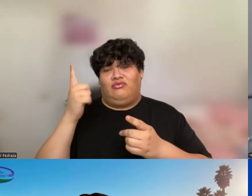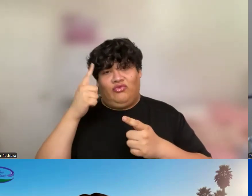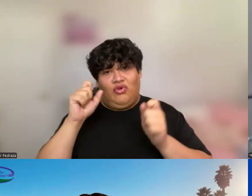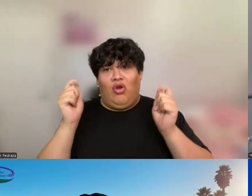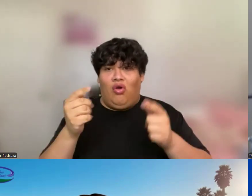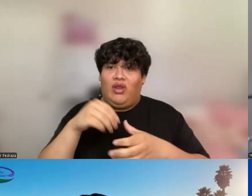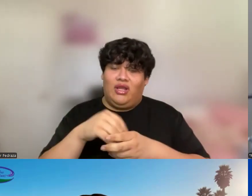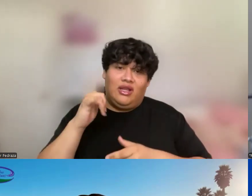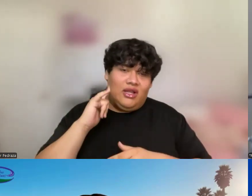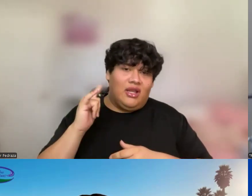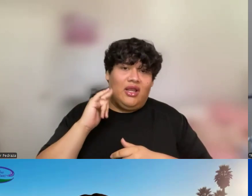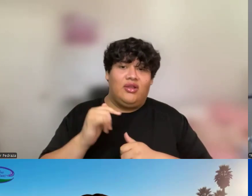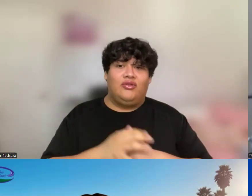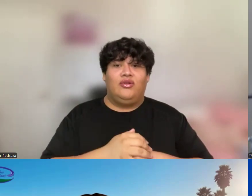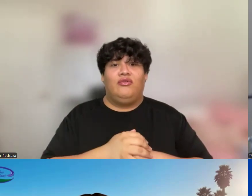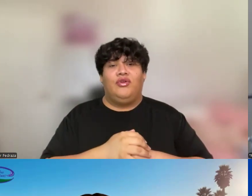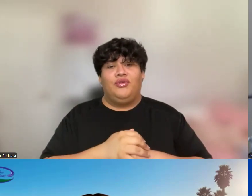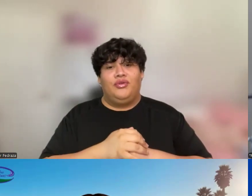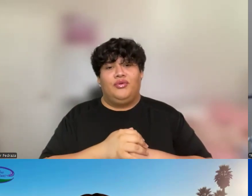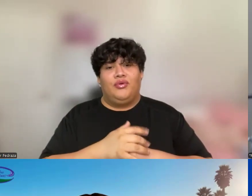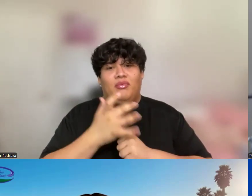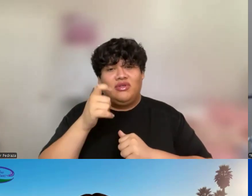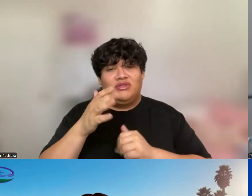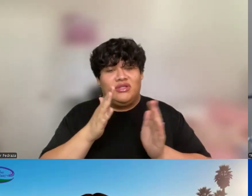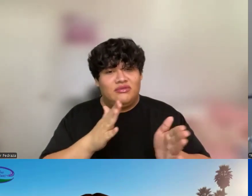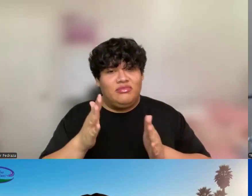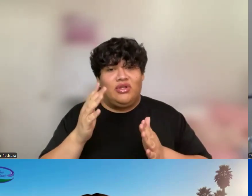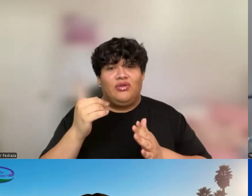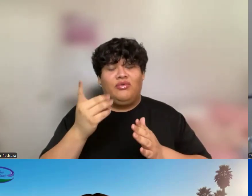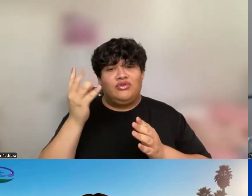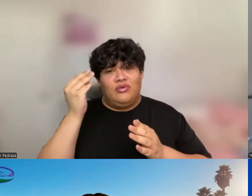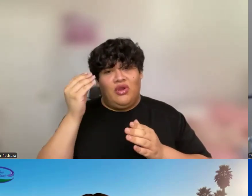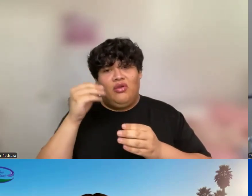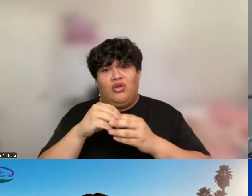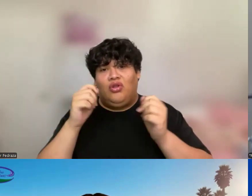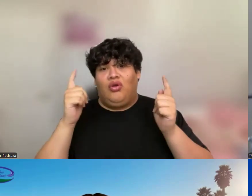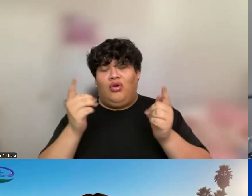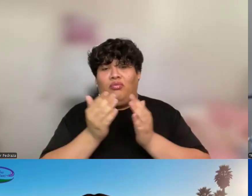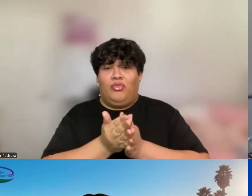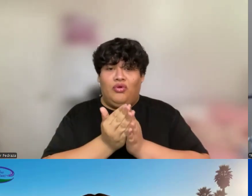California, because the initiatives in the plan actually raise all boats,